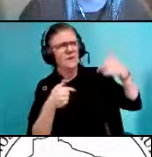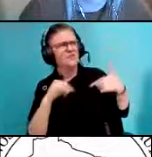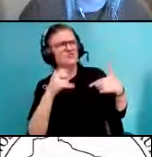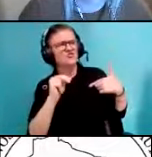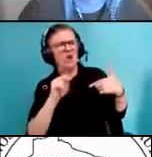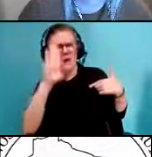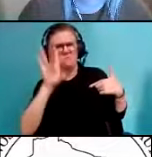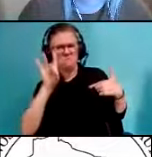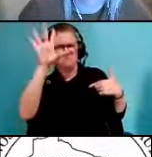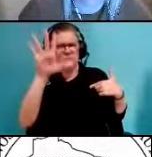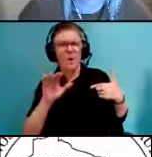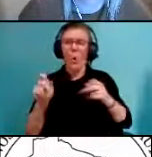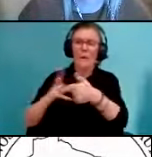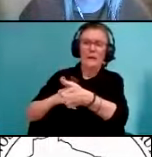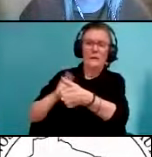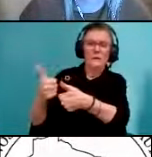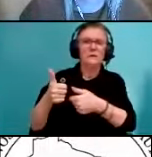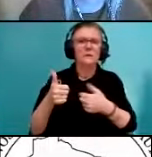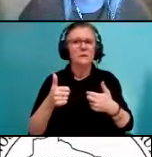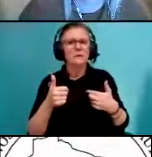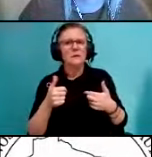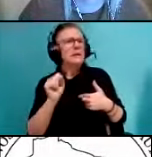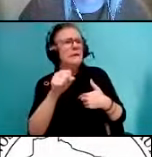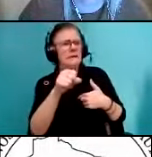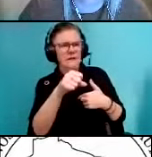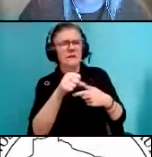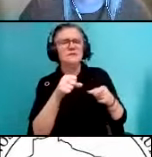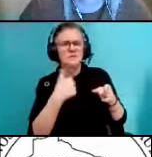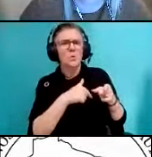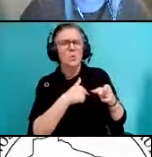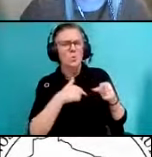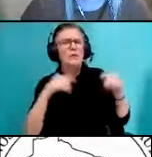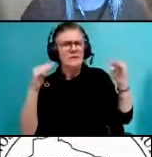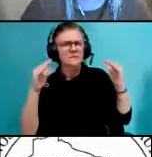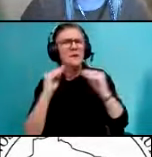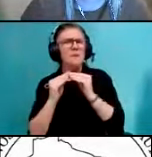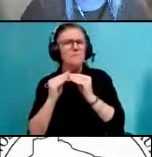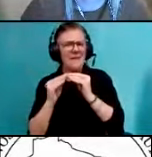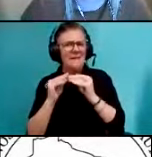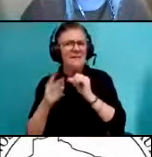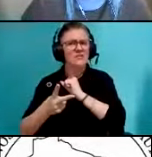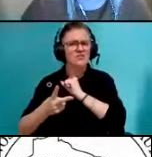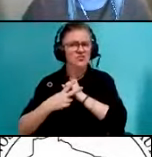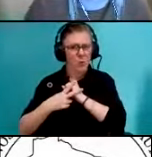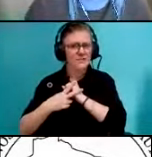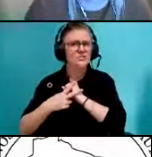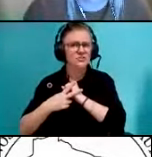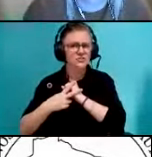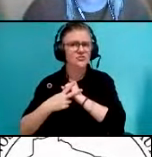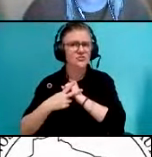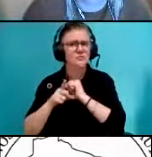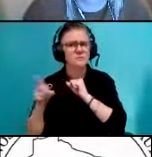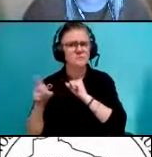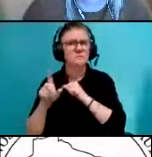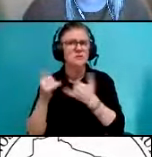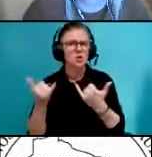jump in there. Oh, okay. John, just to answer your questions, yes, we anticipate maintenance and storage of the buses at